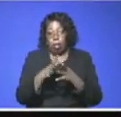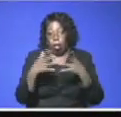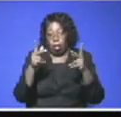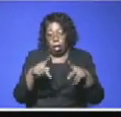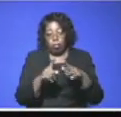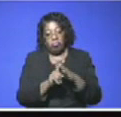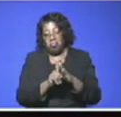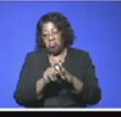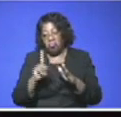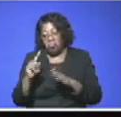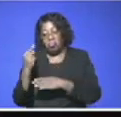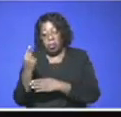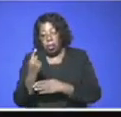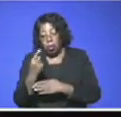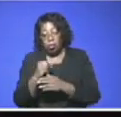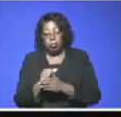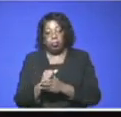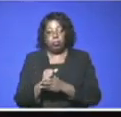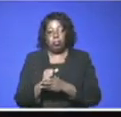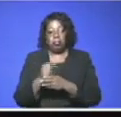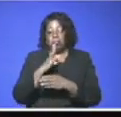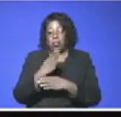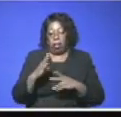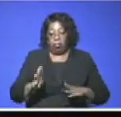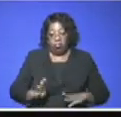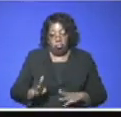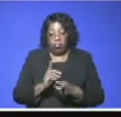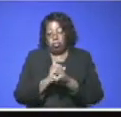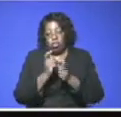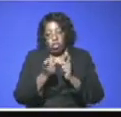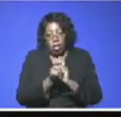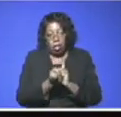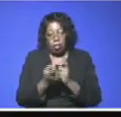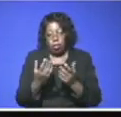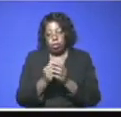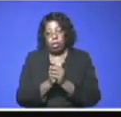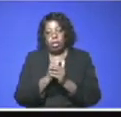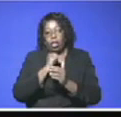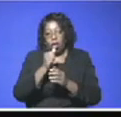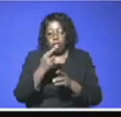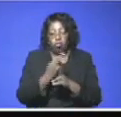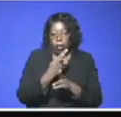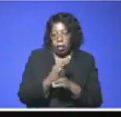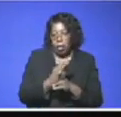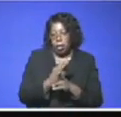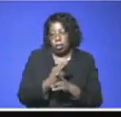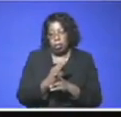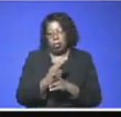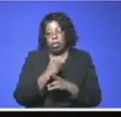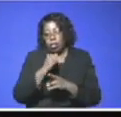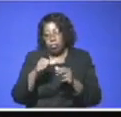becoming withdrawn. If you notice that their moods are constantly shifting or they seem very dysregulated, we call it, where there's